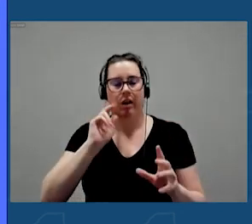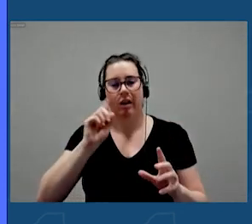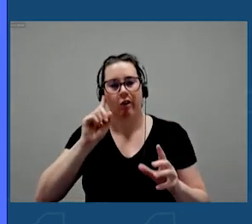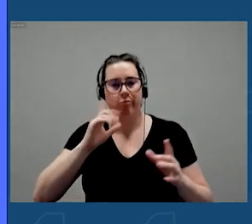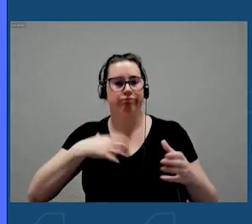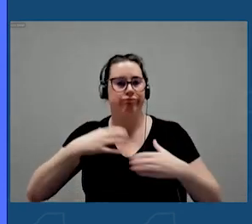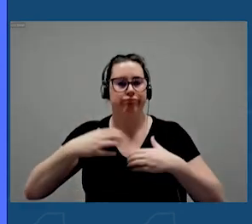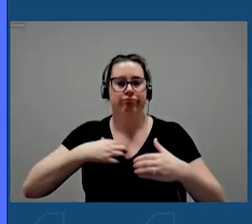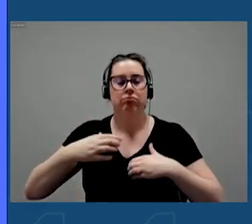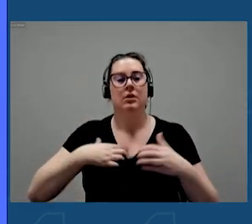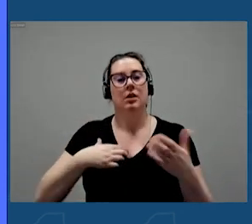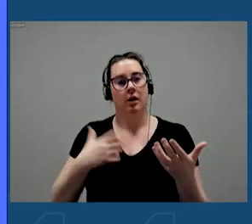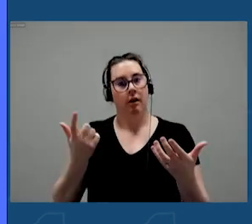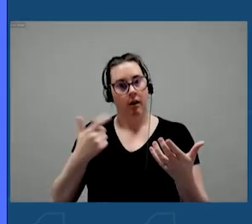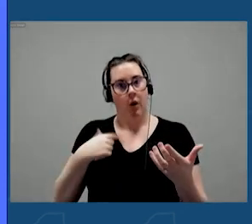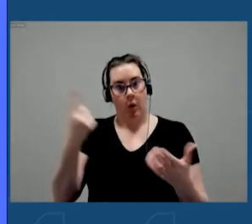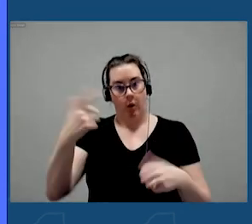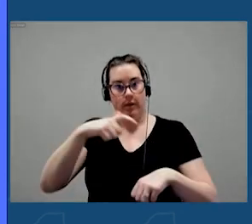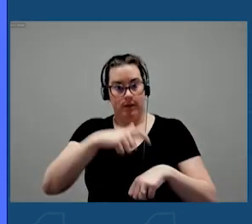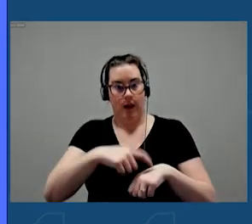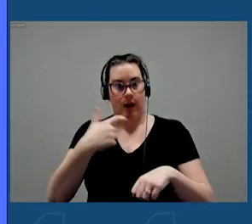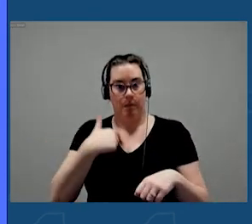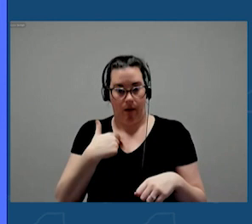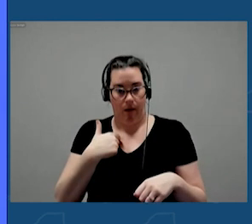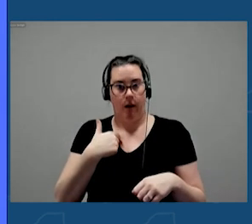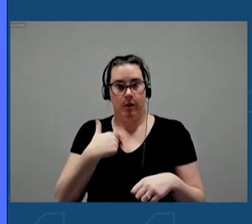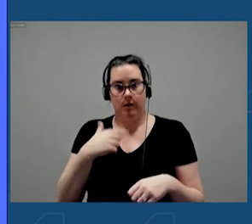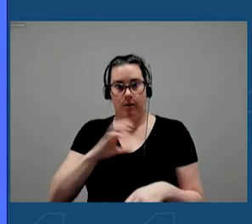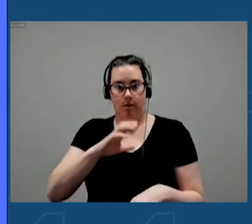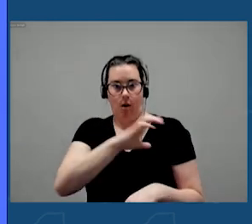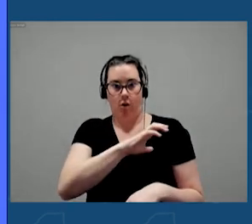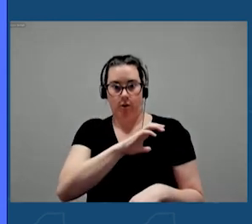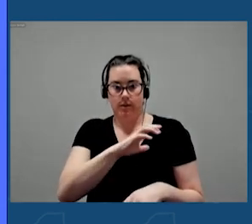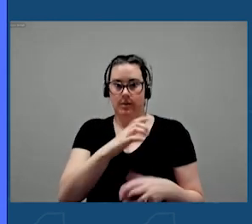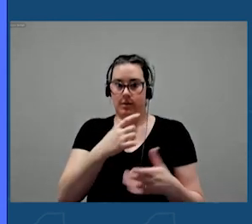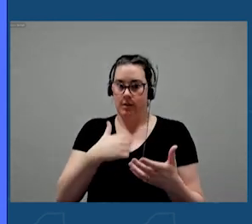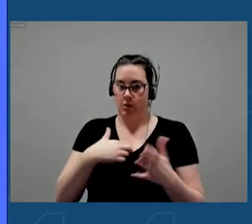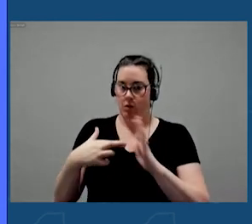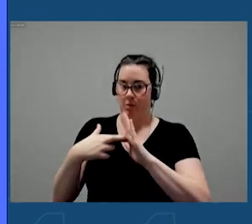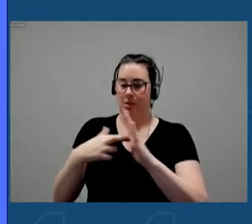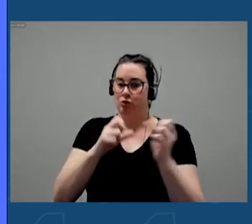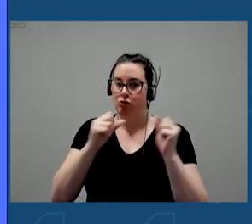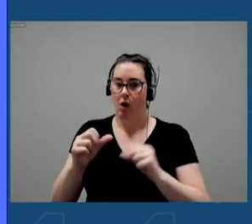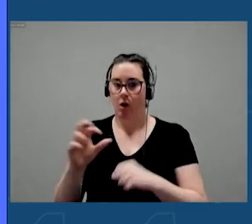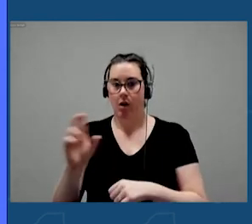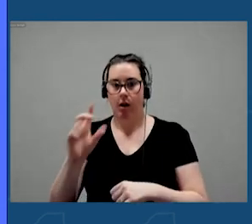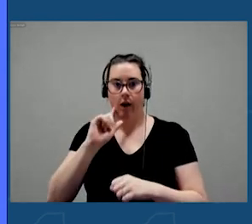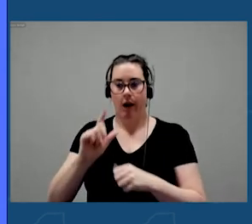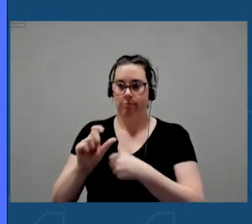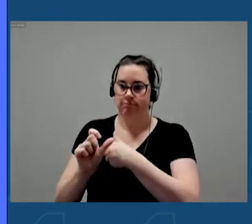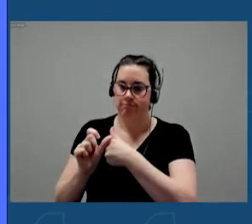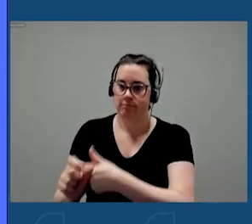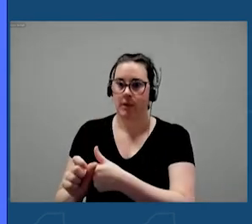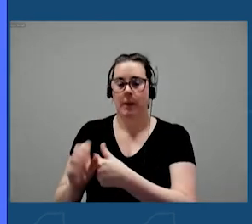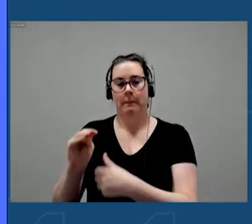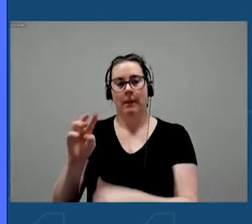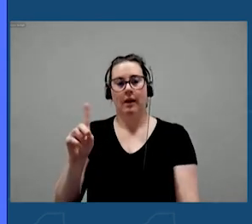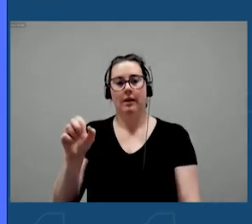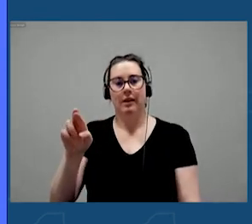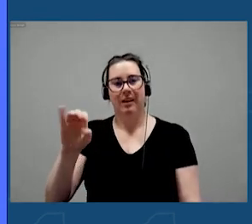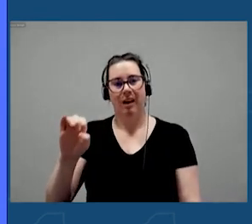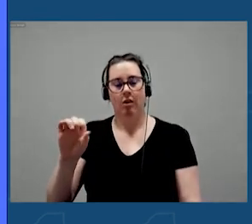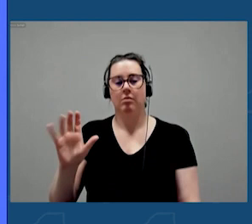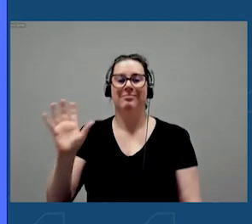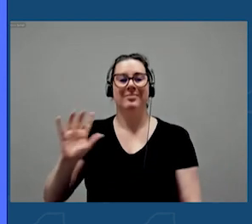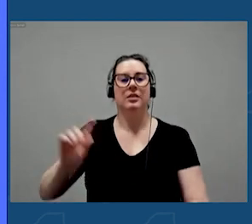most Republican district in the state of New York, because I leaned hard into Medicare at the time when, you know, under a different administration, they're talking